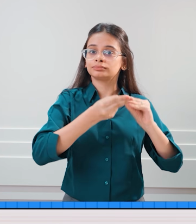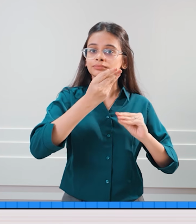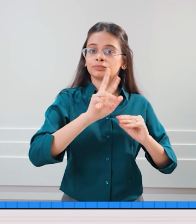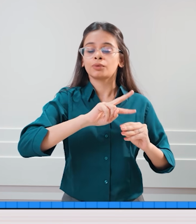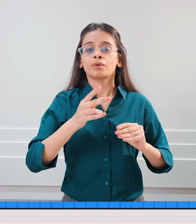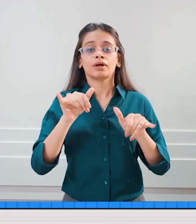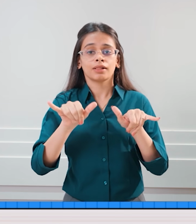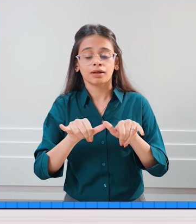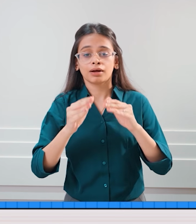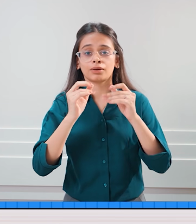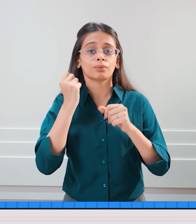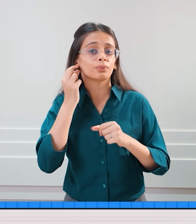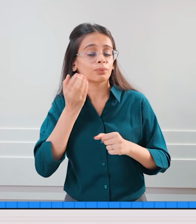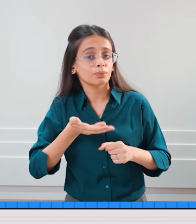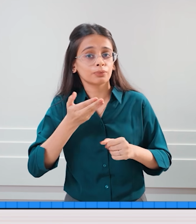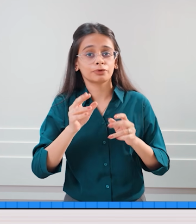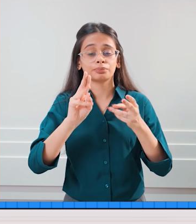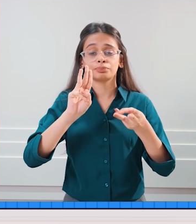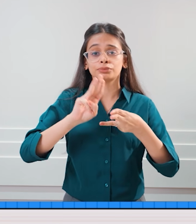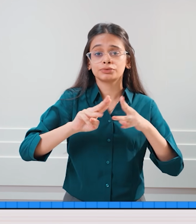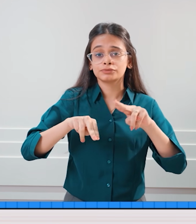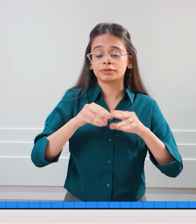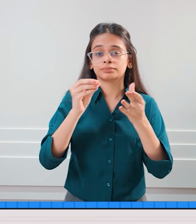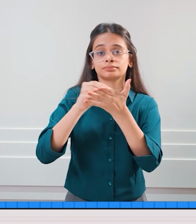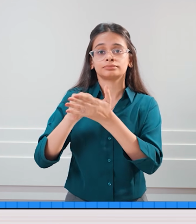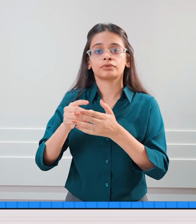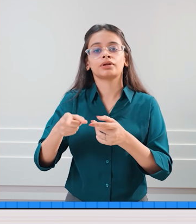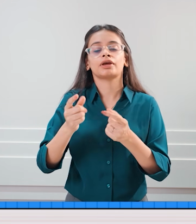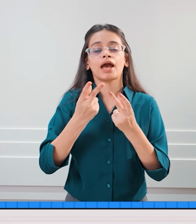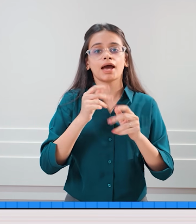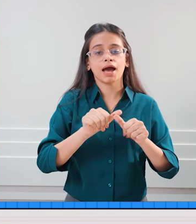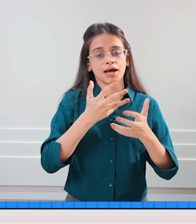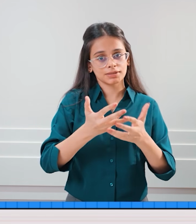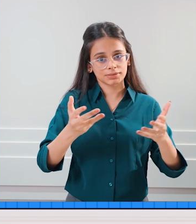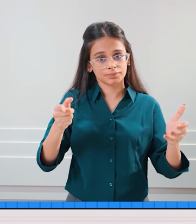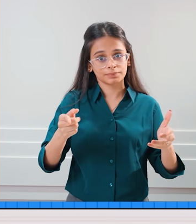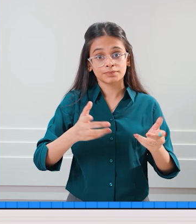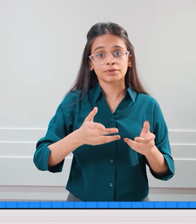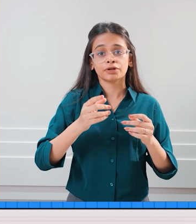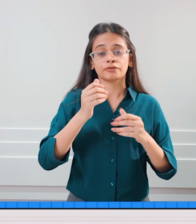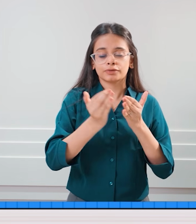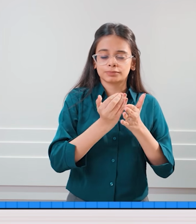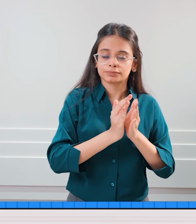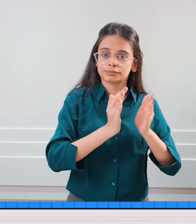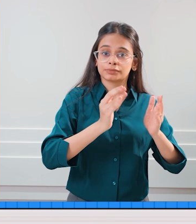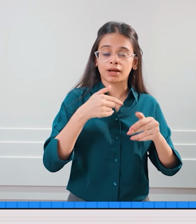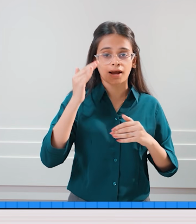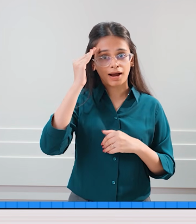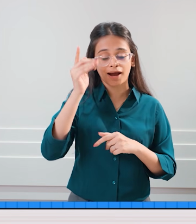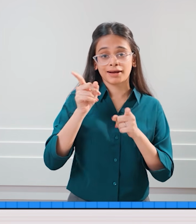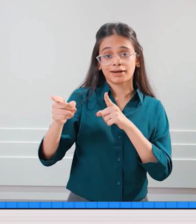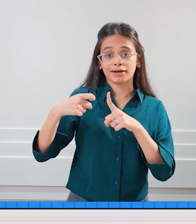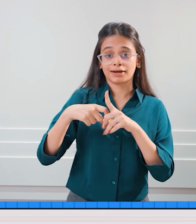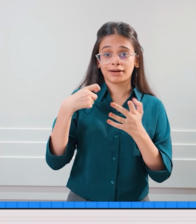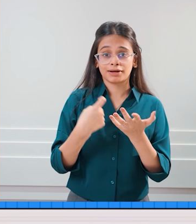investments in land, gold, and mutual funds. The basic purpose of an asset is to transmit wealth over time. Hi, this is Karthik Rangappa, and